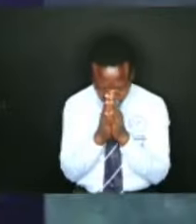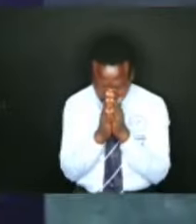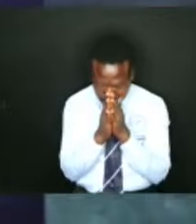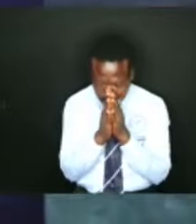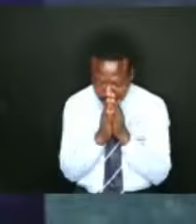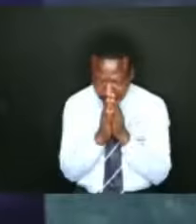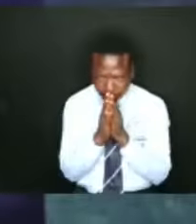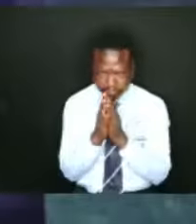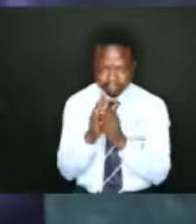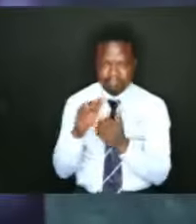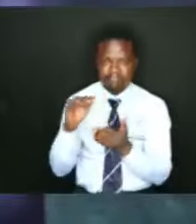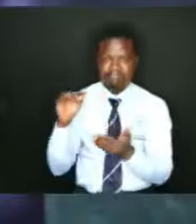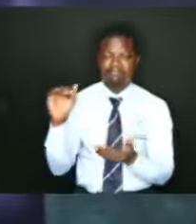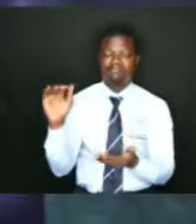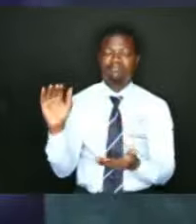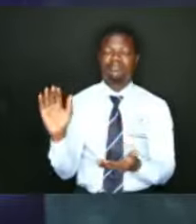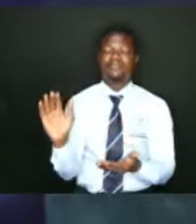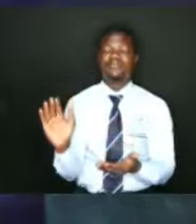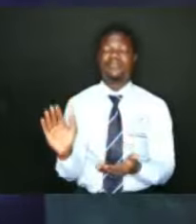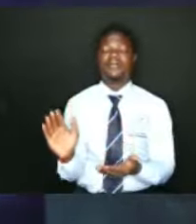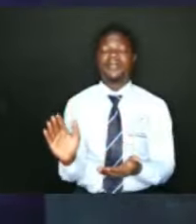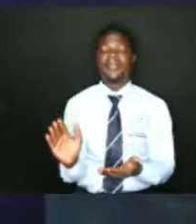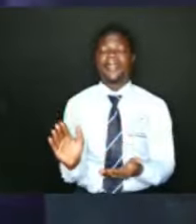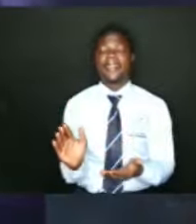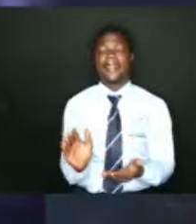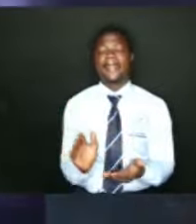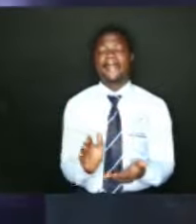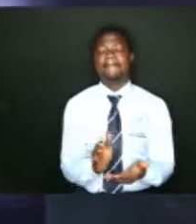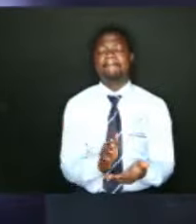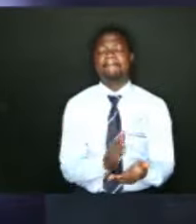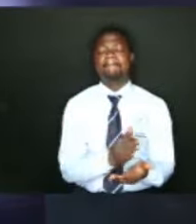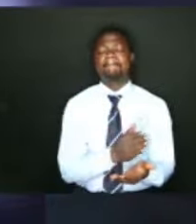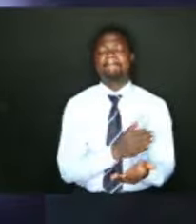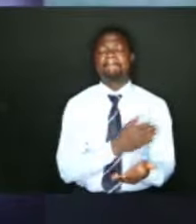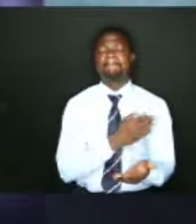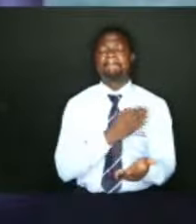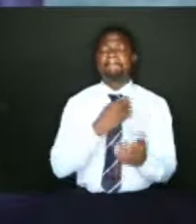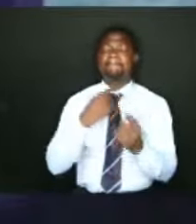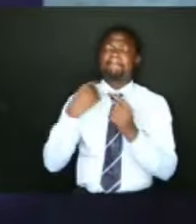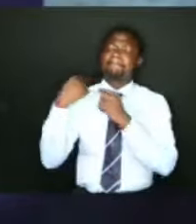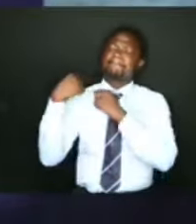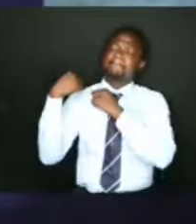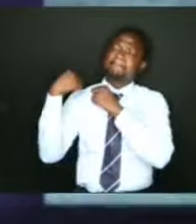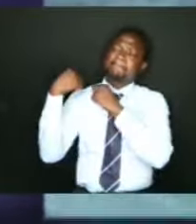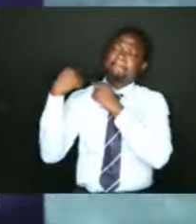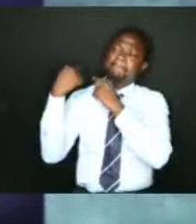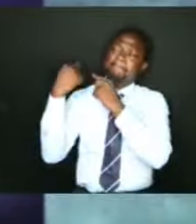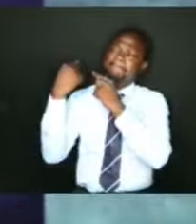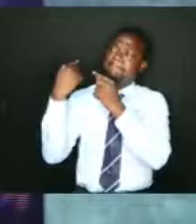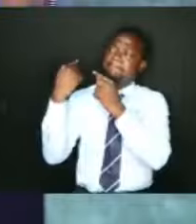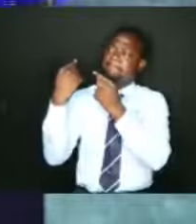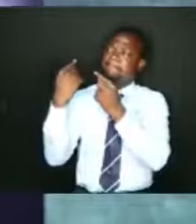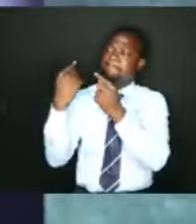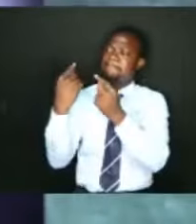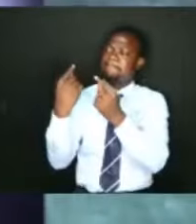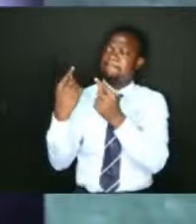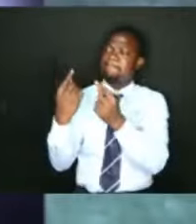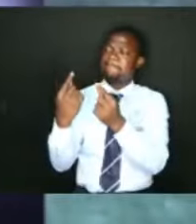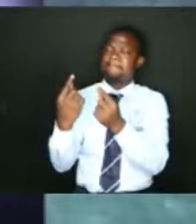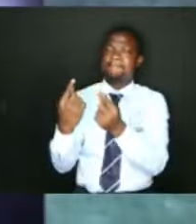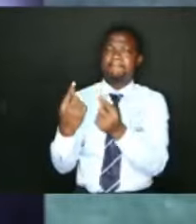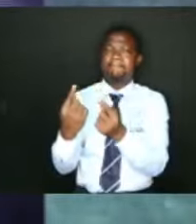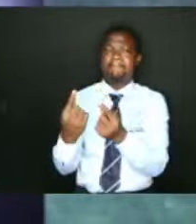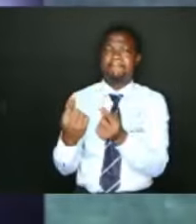faithful, Lord, from the ages past.